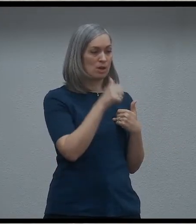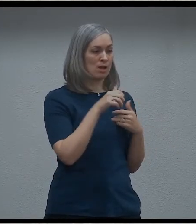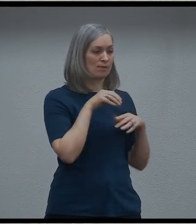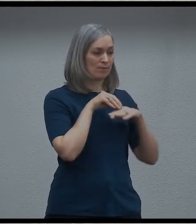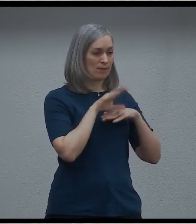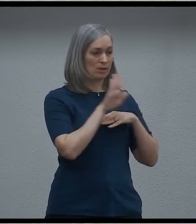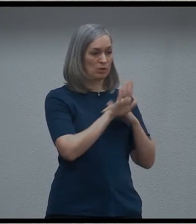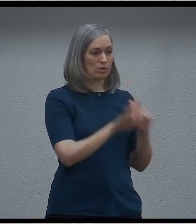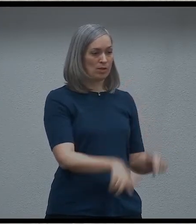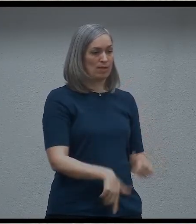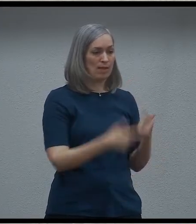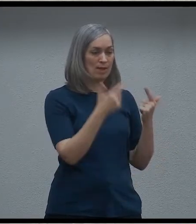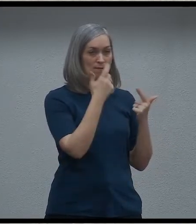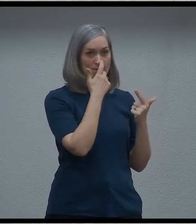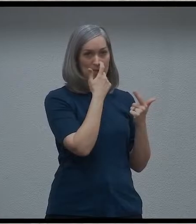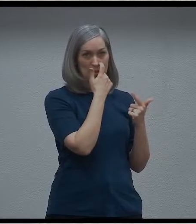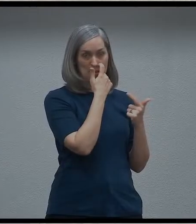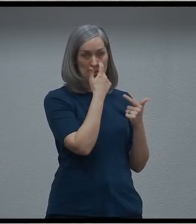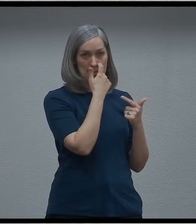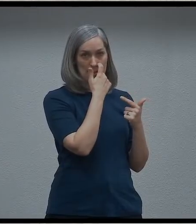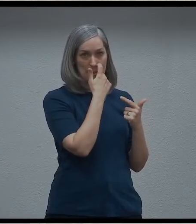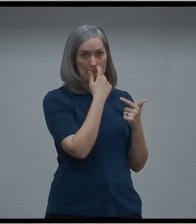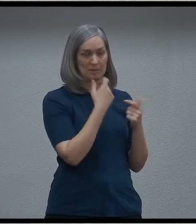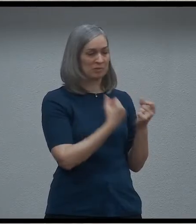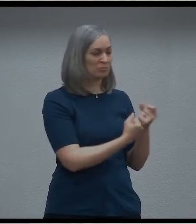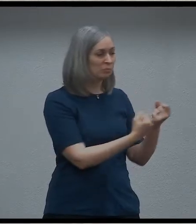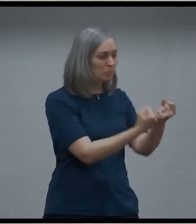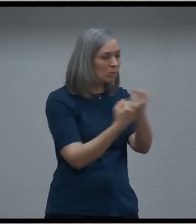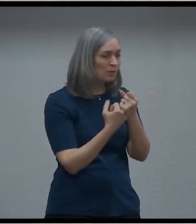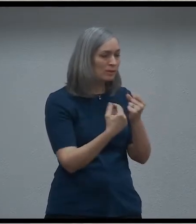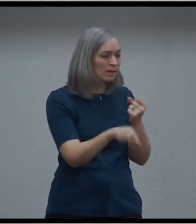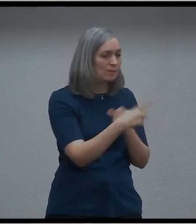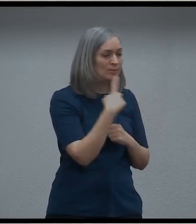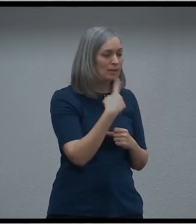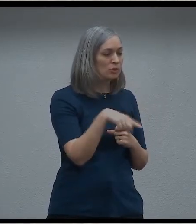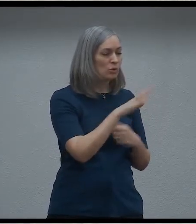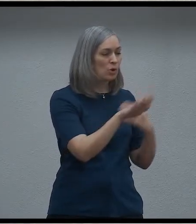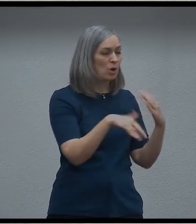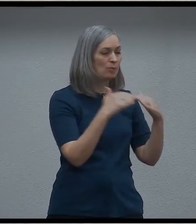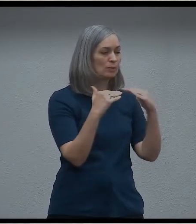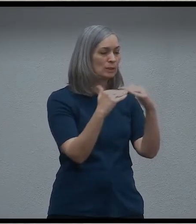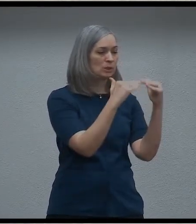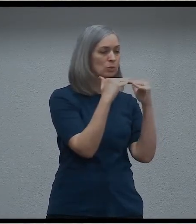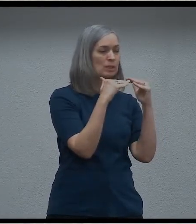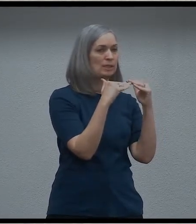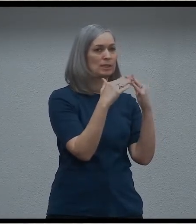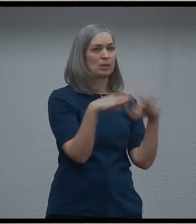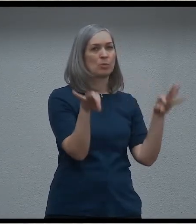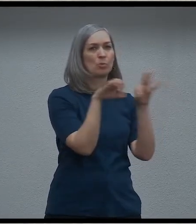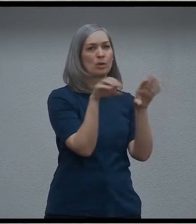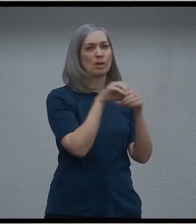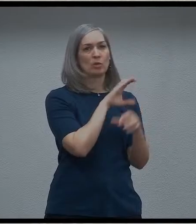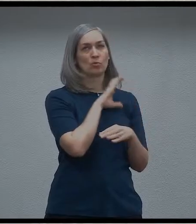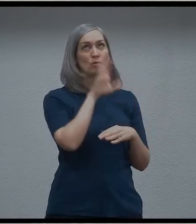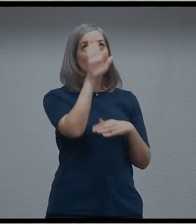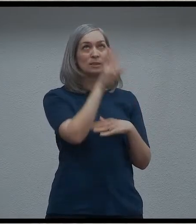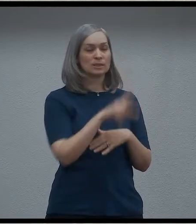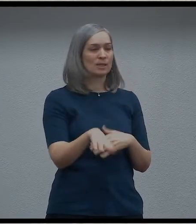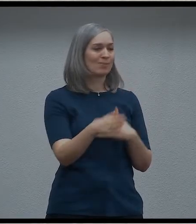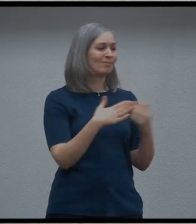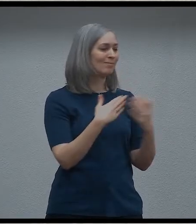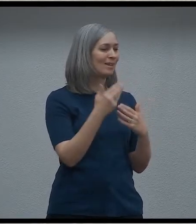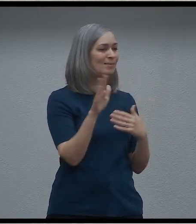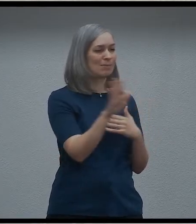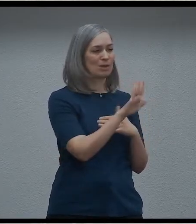lives. He is affirming each and every one of them, saying that they are all equally important in Christ's kingdom, despite their